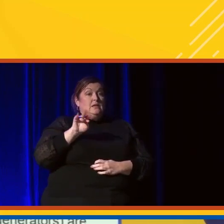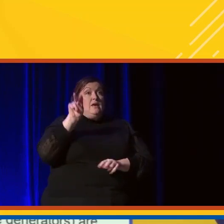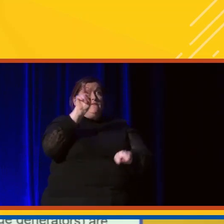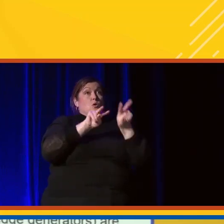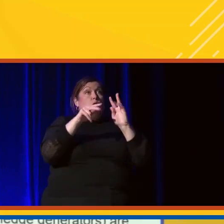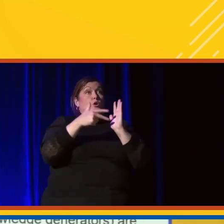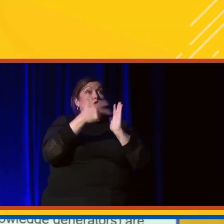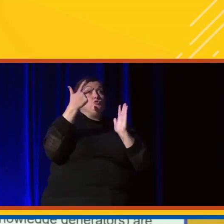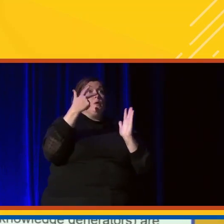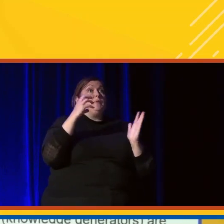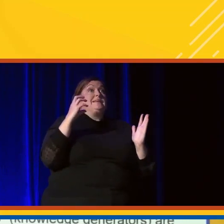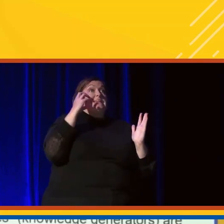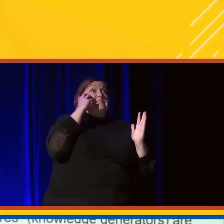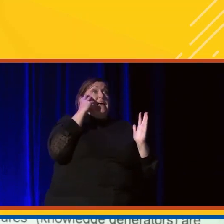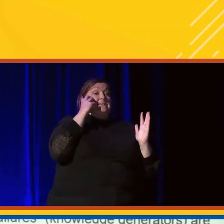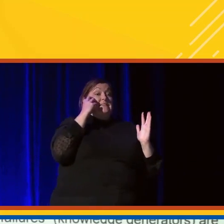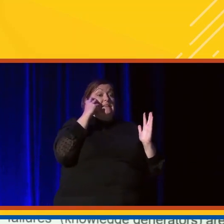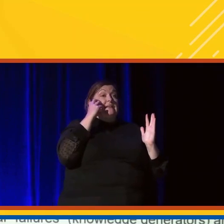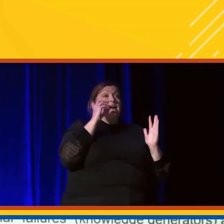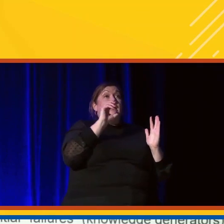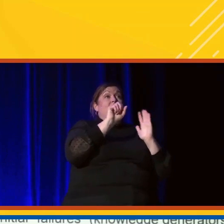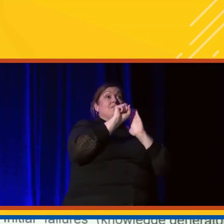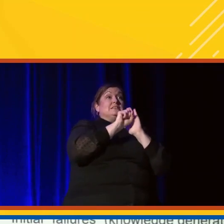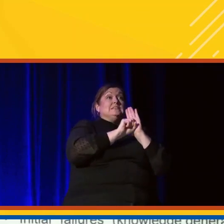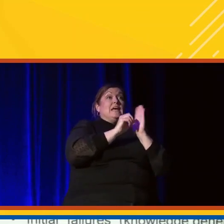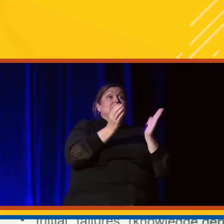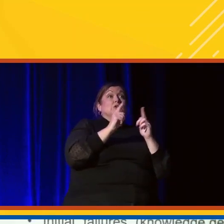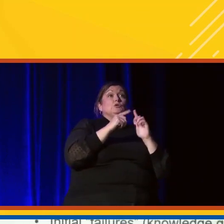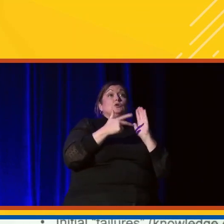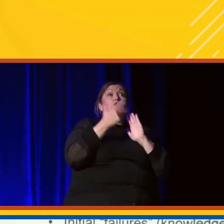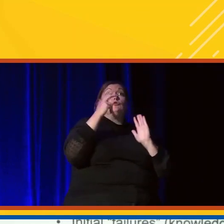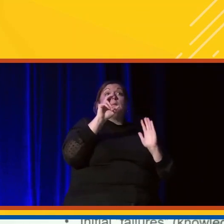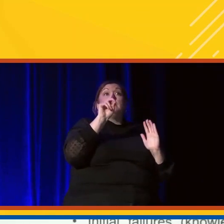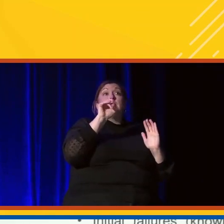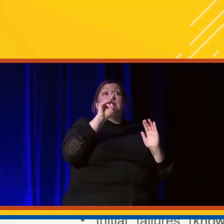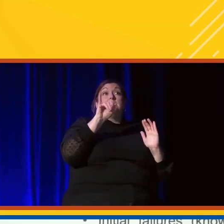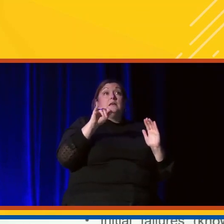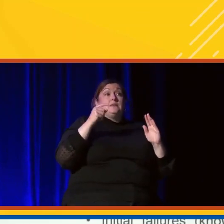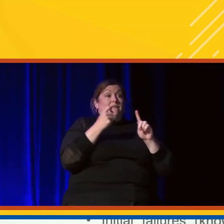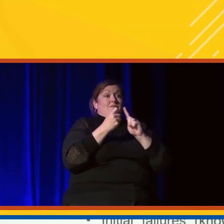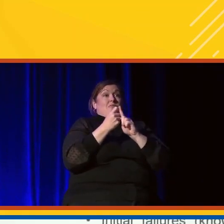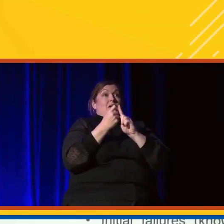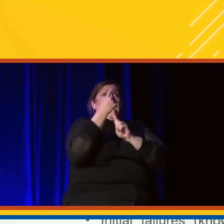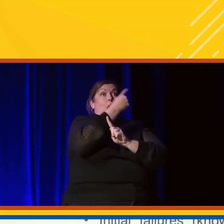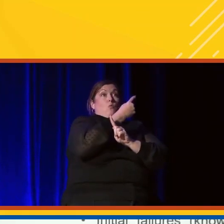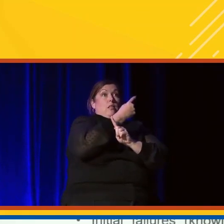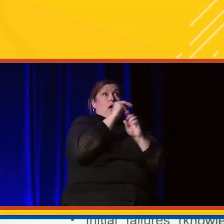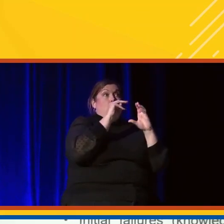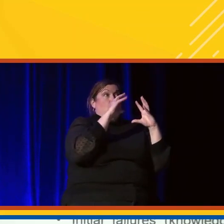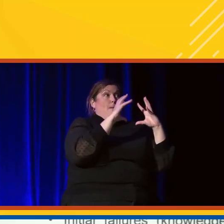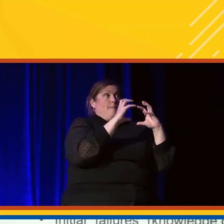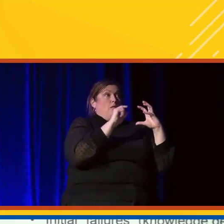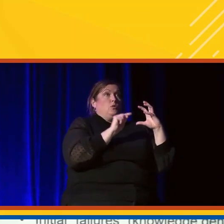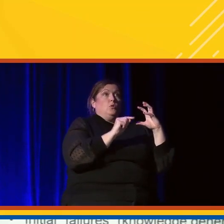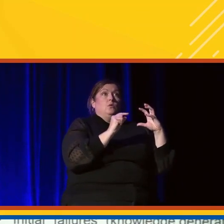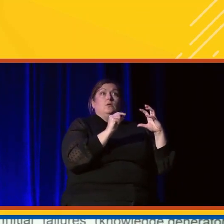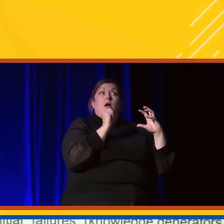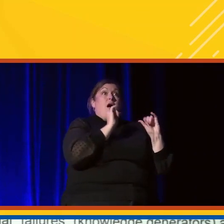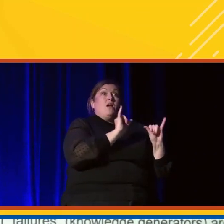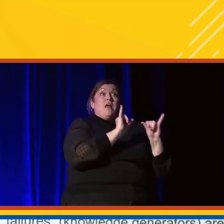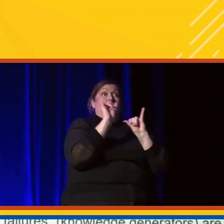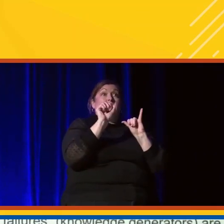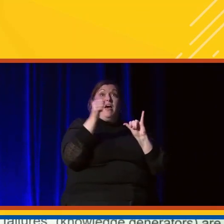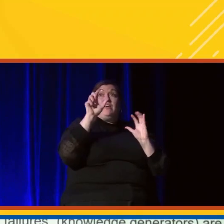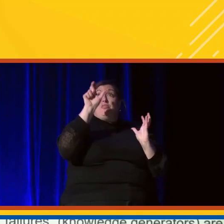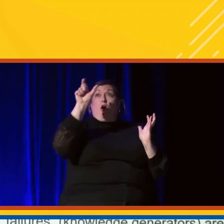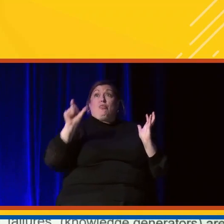at the triplet density of states here, you will see that the triplet density of states of this outlier molecule are very unlike any of the